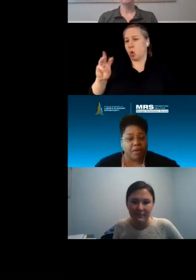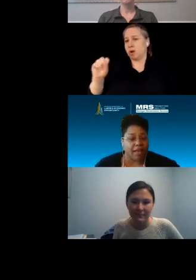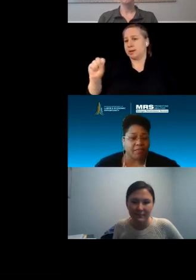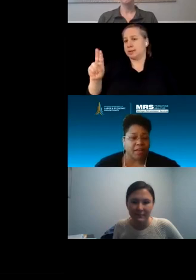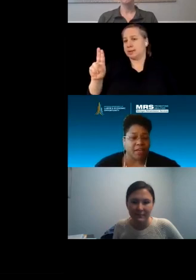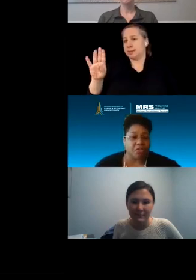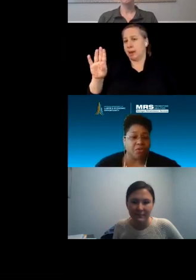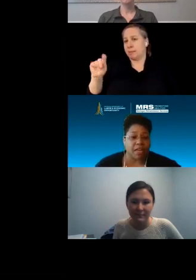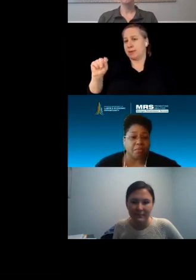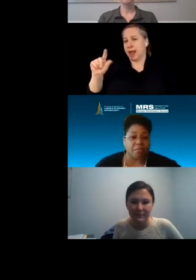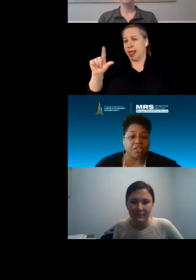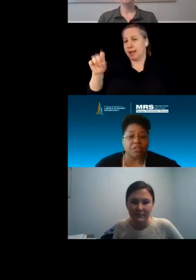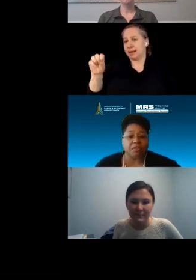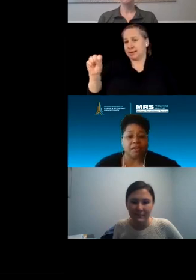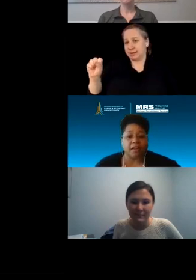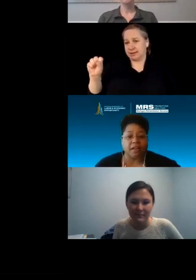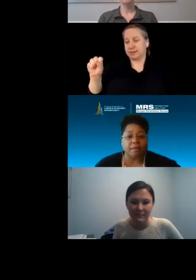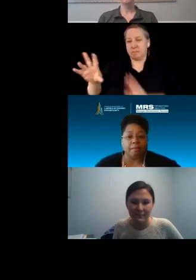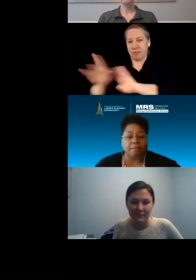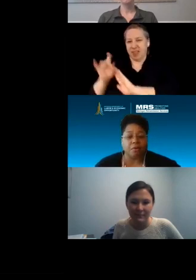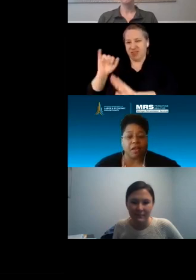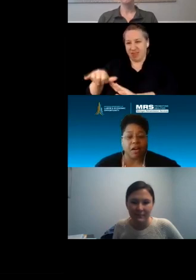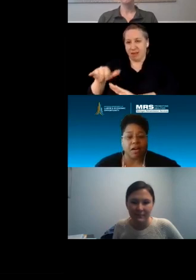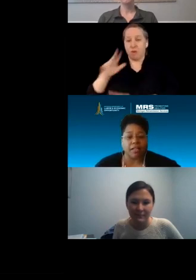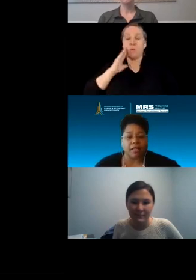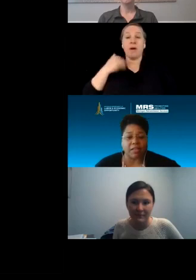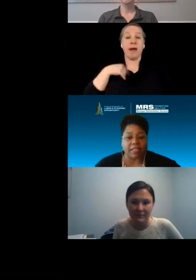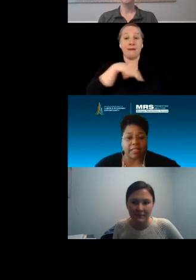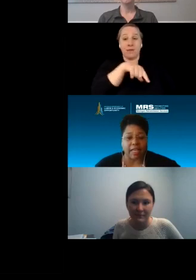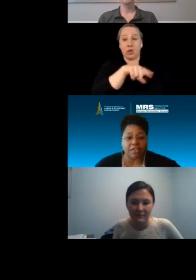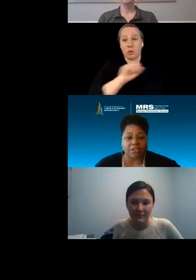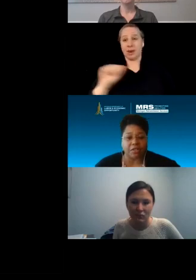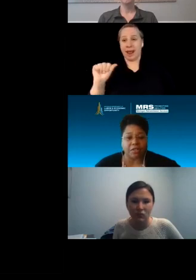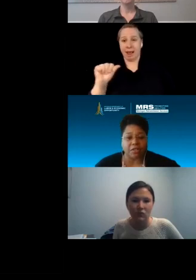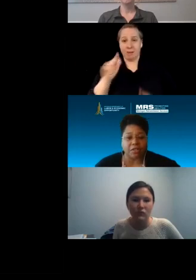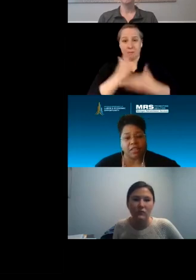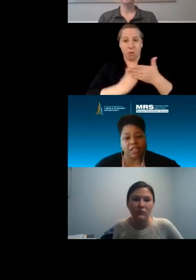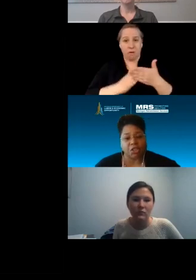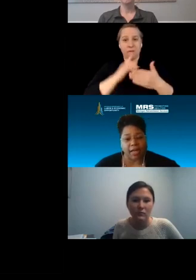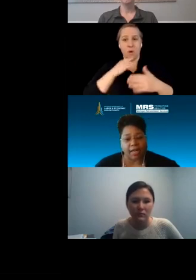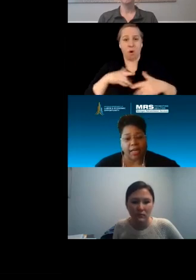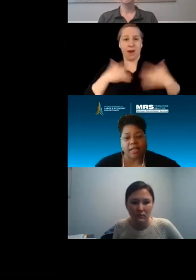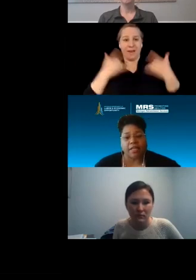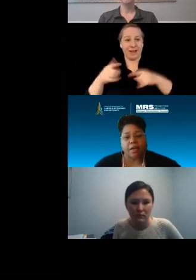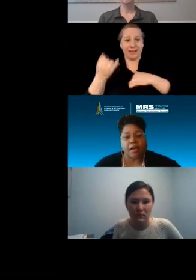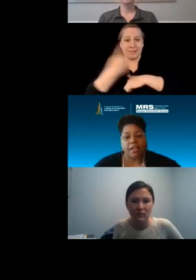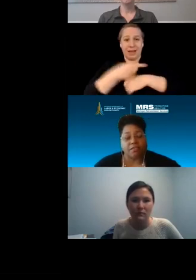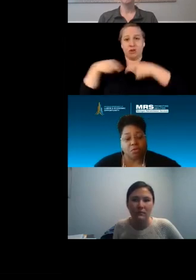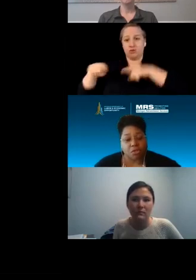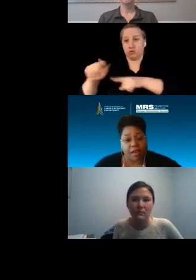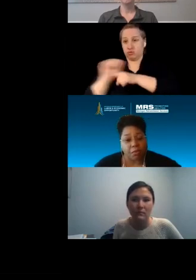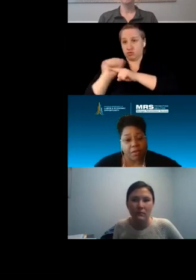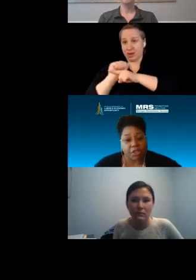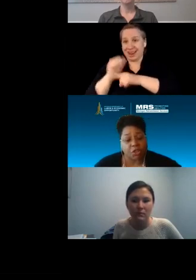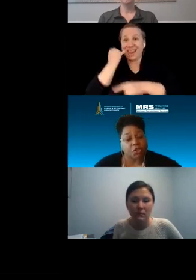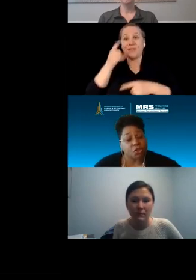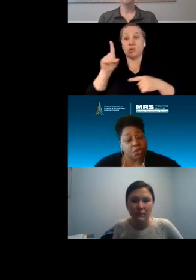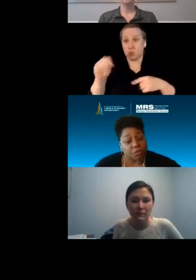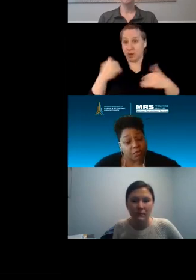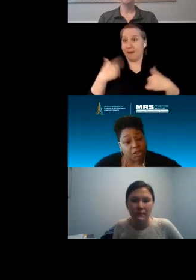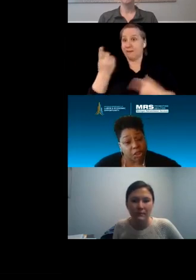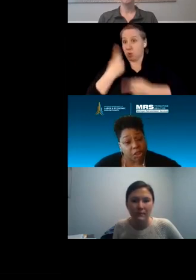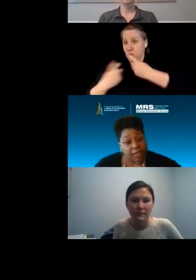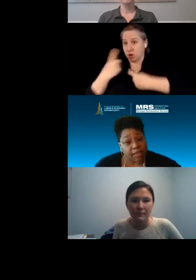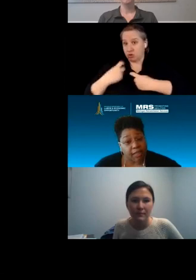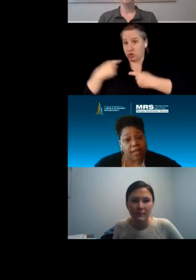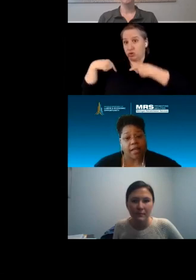will have a Q&A portion for our event today during the training. If you do have questions during